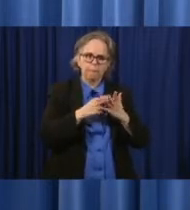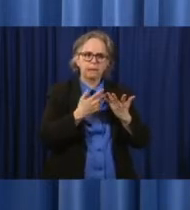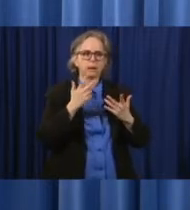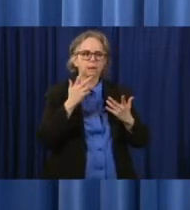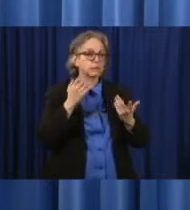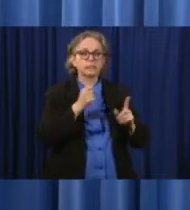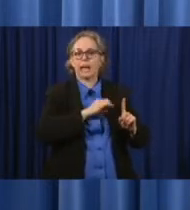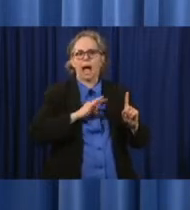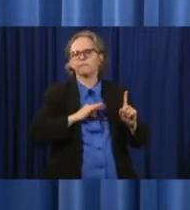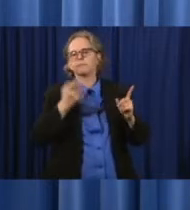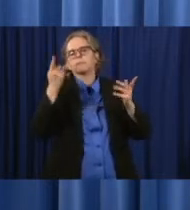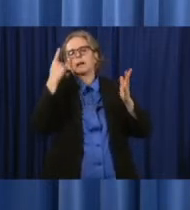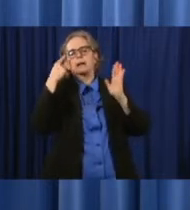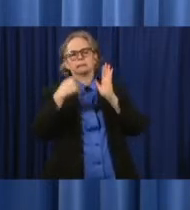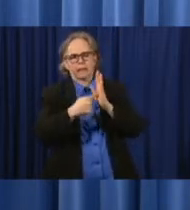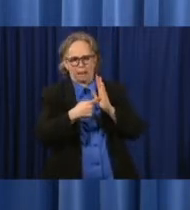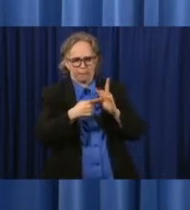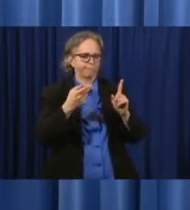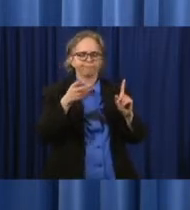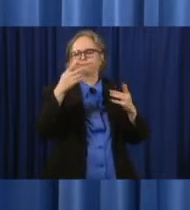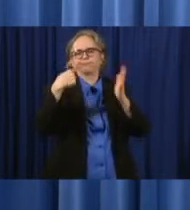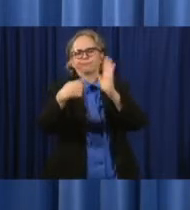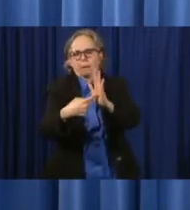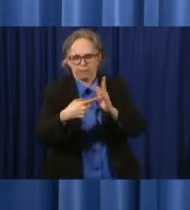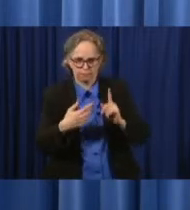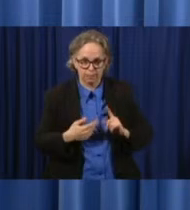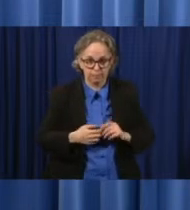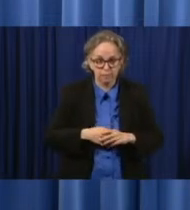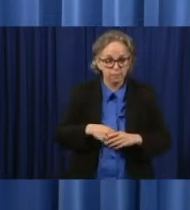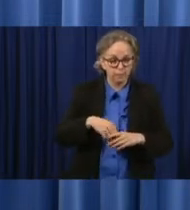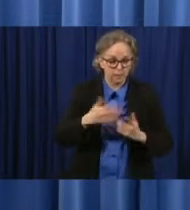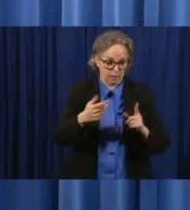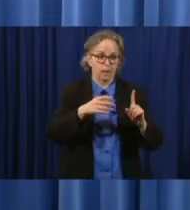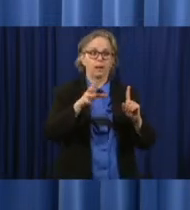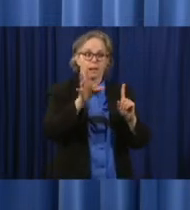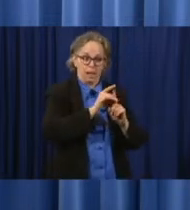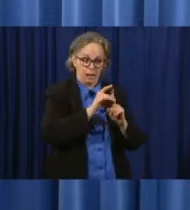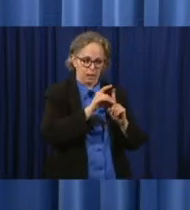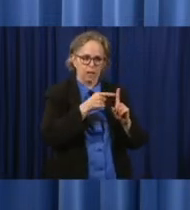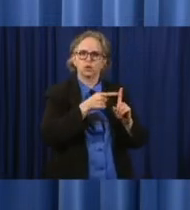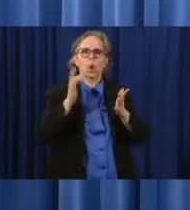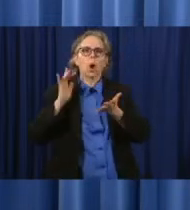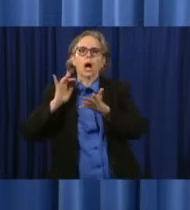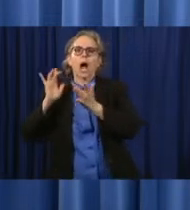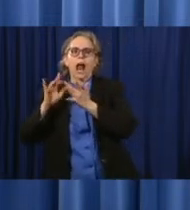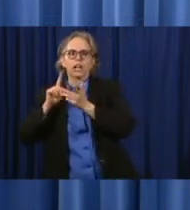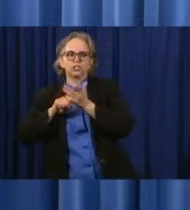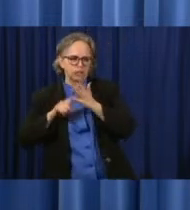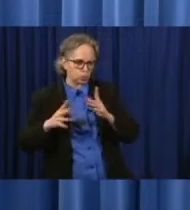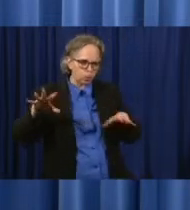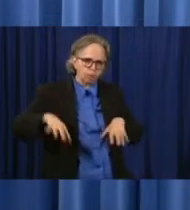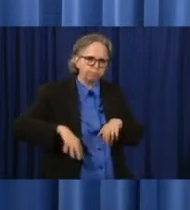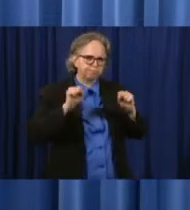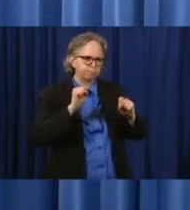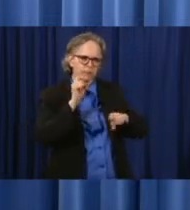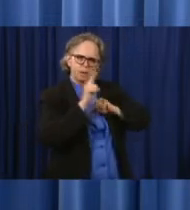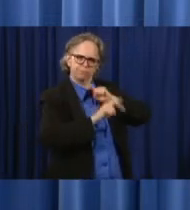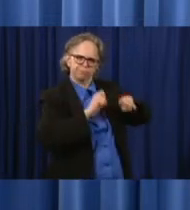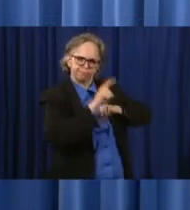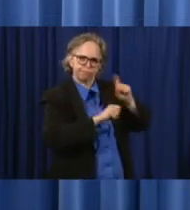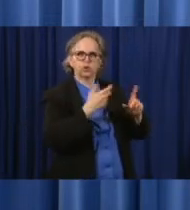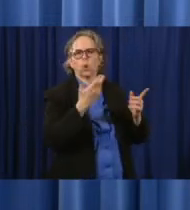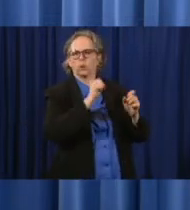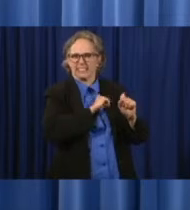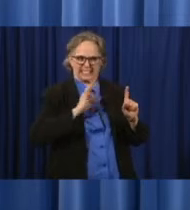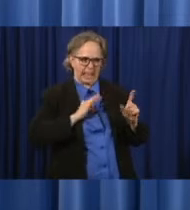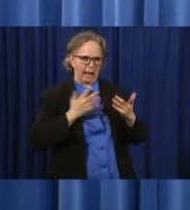tests positive, that contact tracing is done. Let's say it's a member of the staff. It's a contact